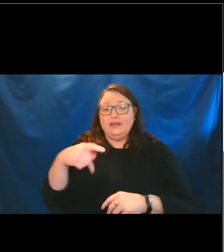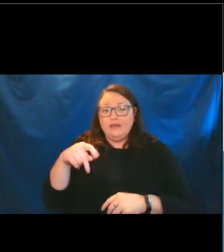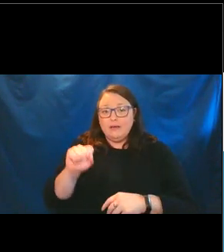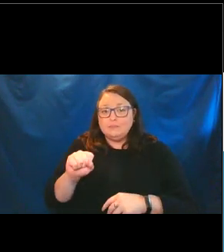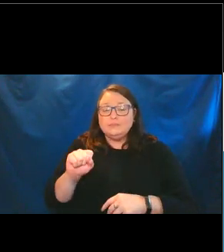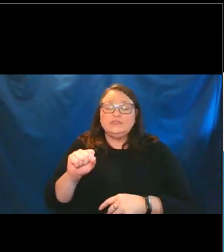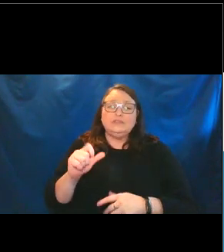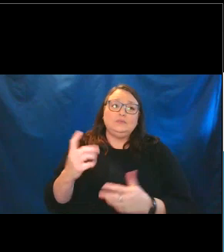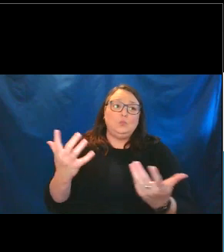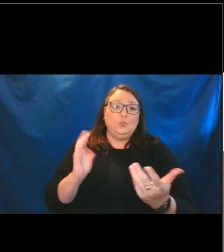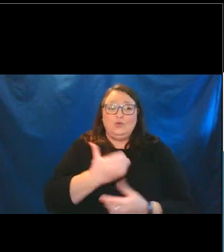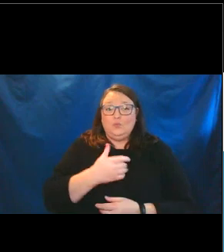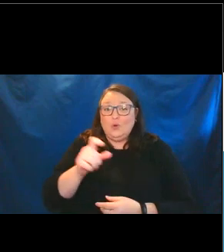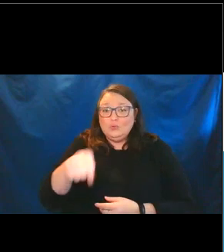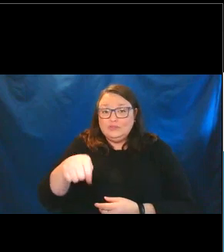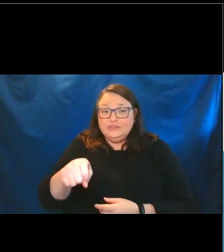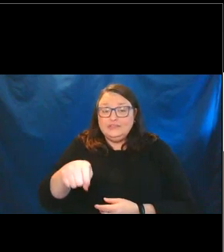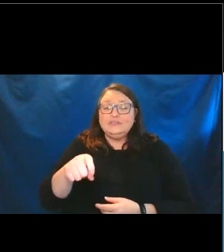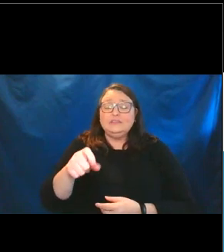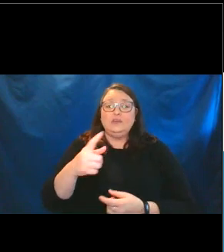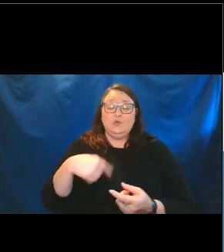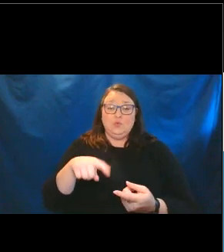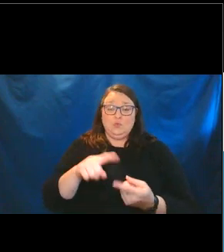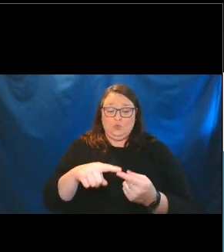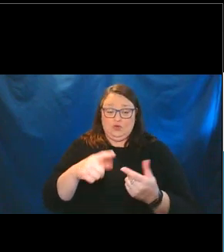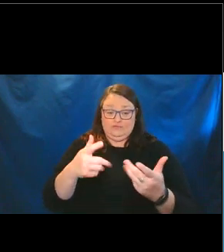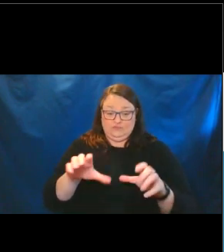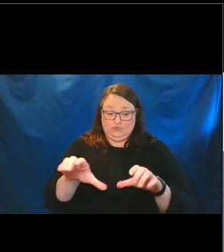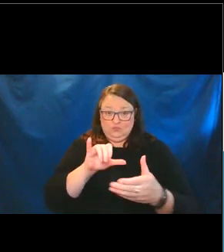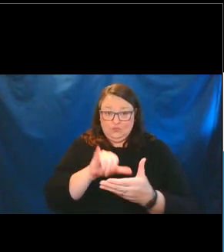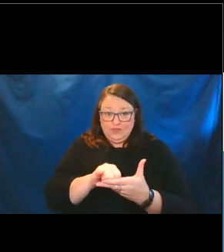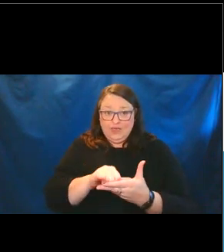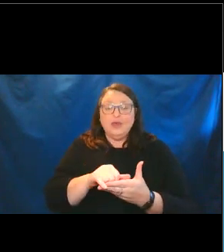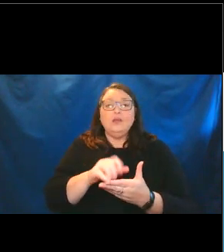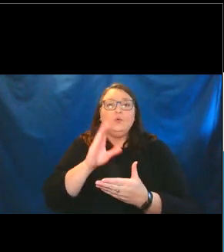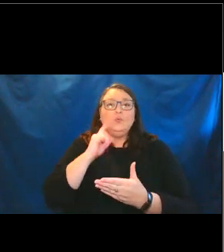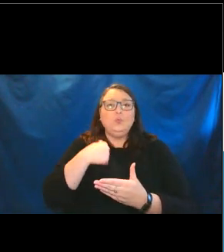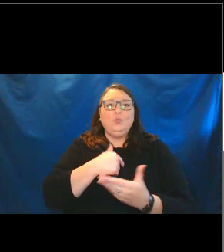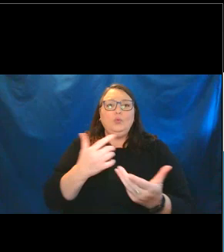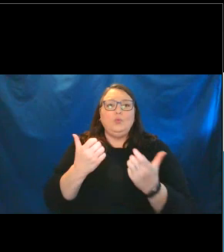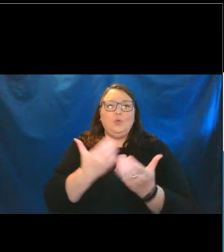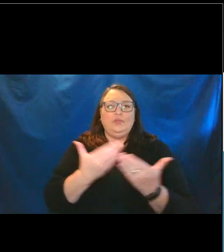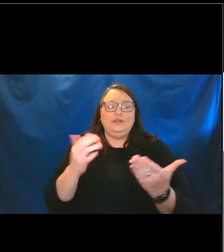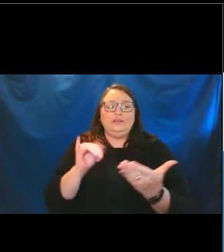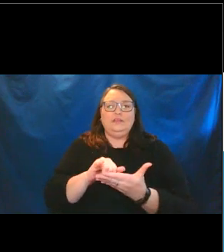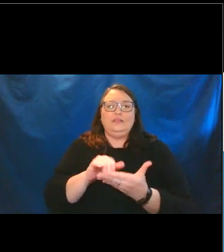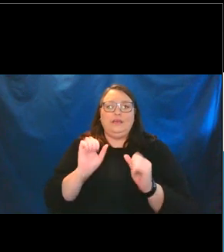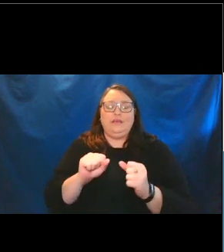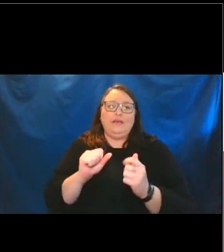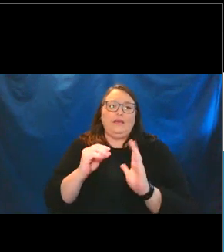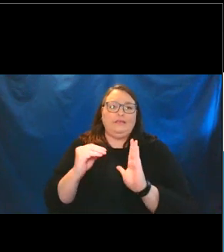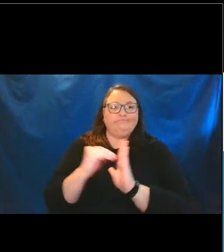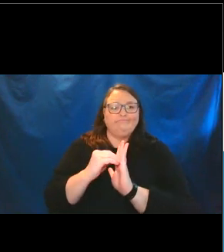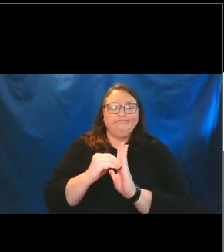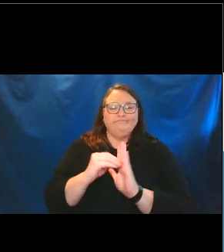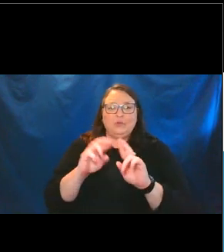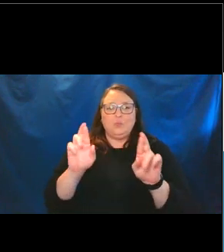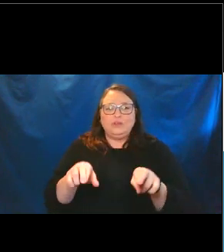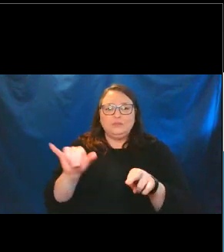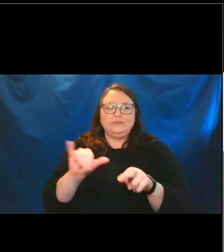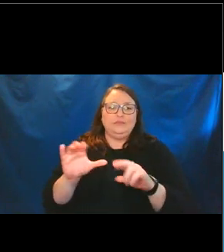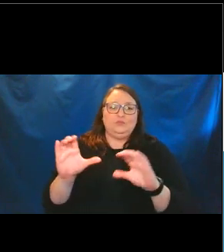needs are. And when we do that, we will certainly be looking for things that can go on resumes, such as